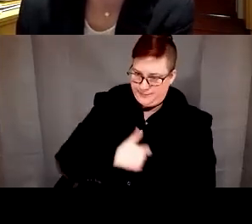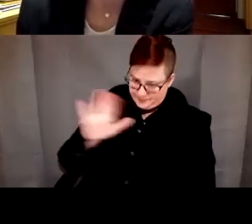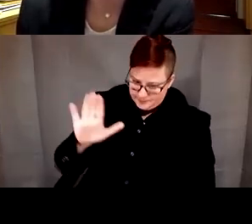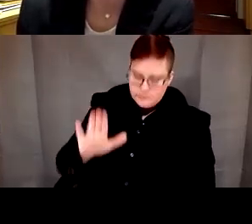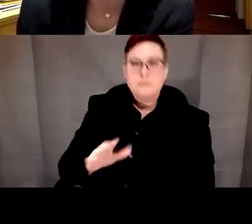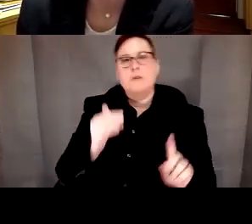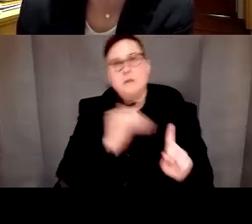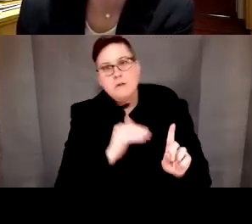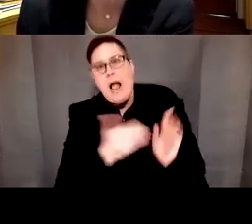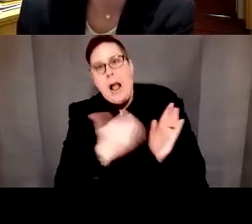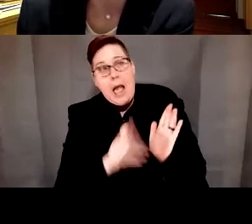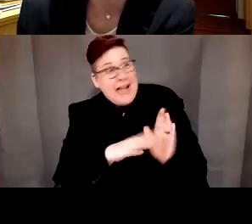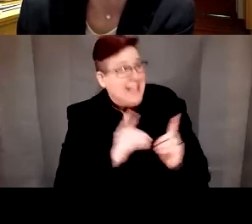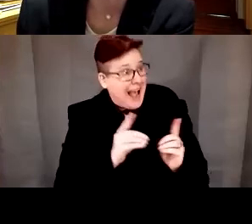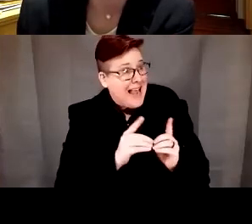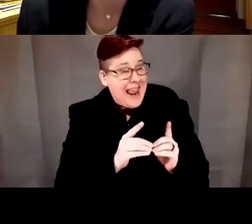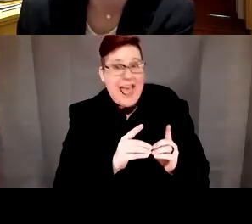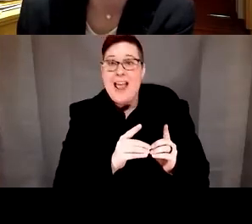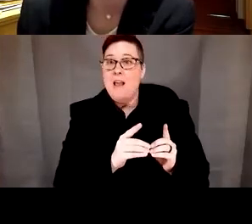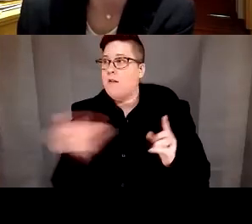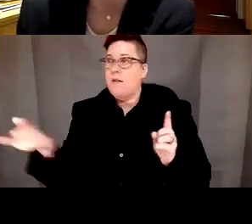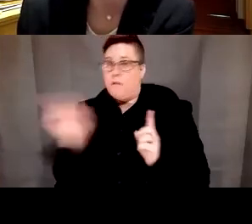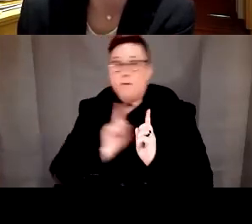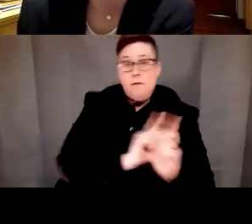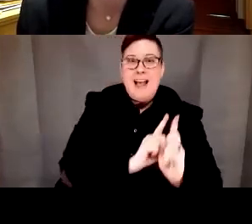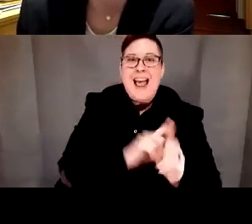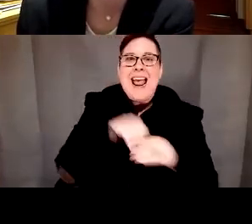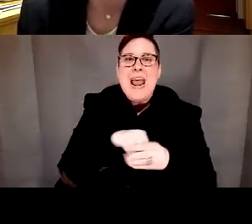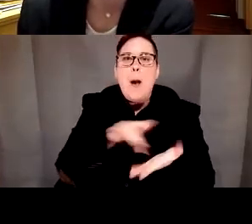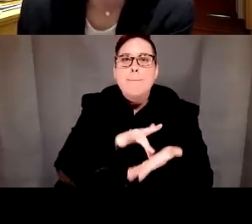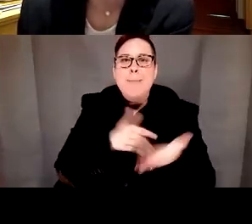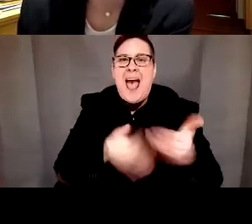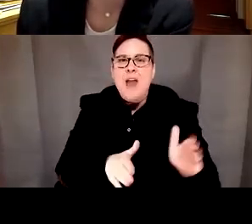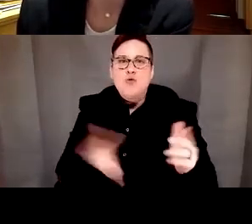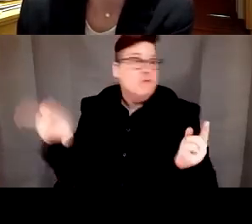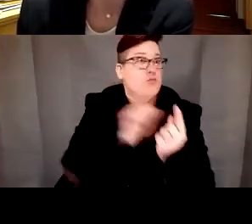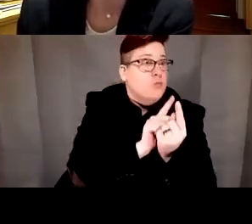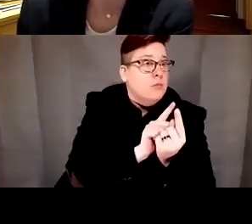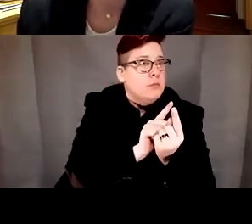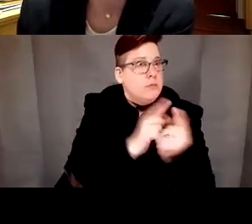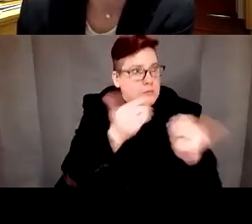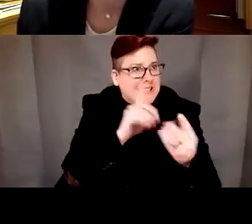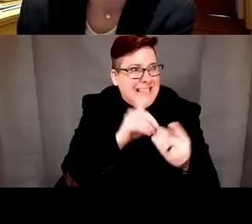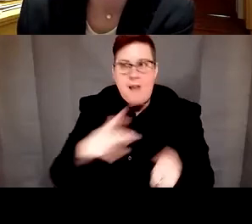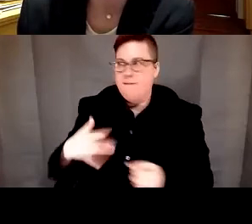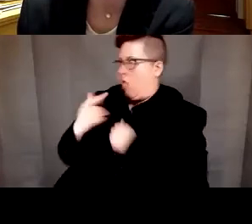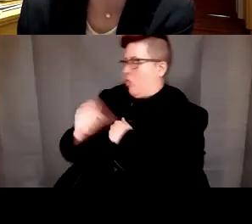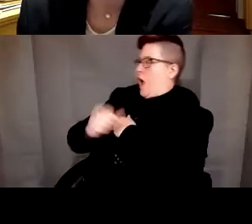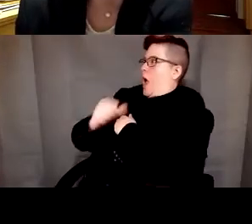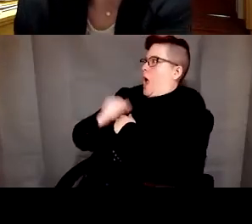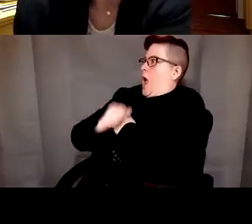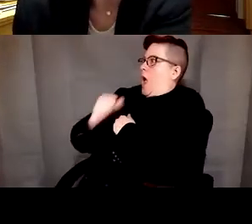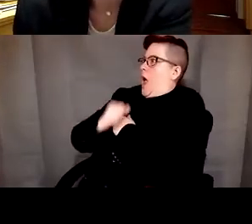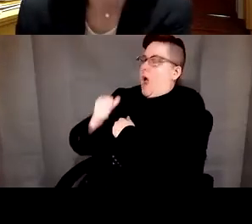kept asking her, he cornered her in the medication room and she felt very threatened by it. And